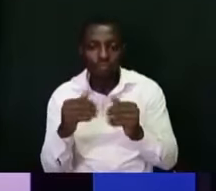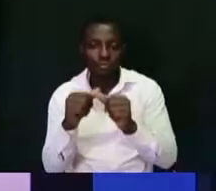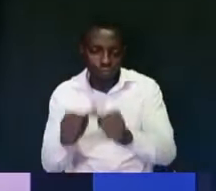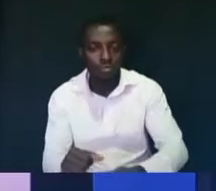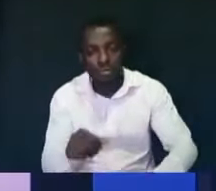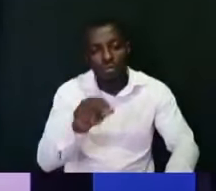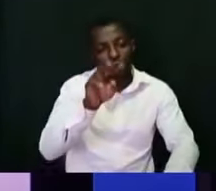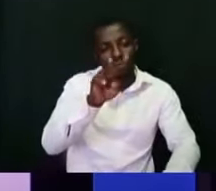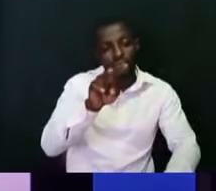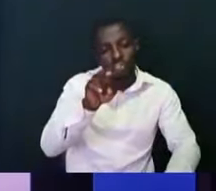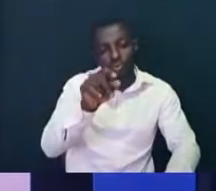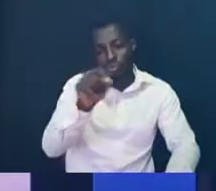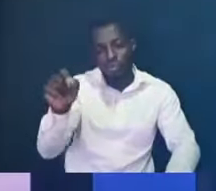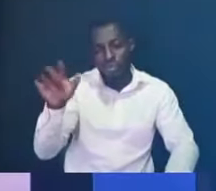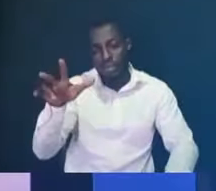Let me end it there. But let's go back to 2 and 3.